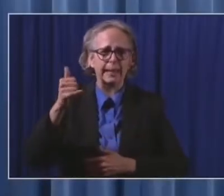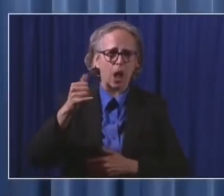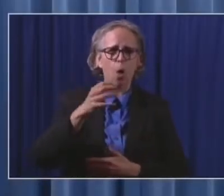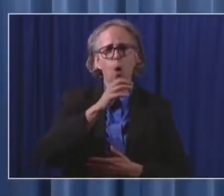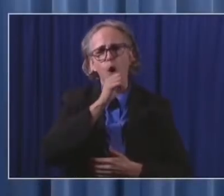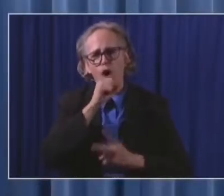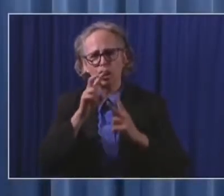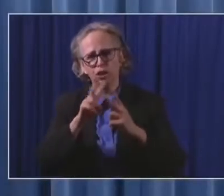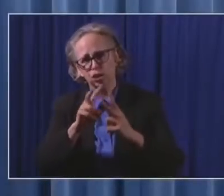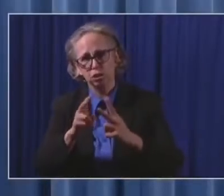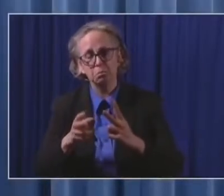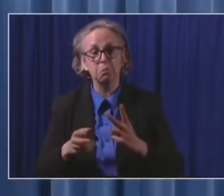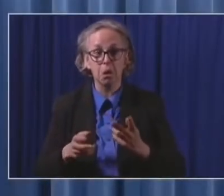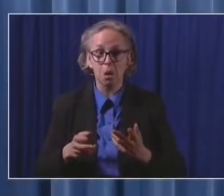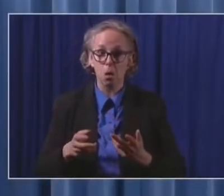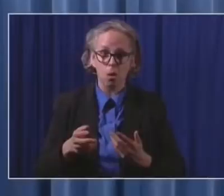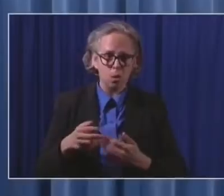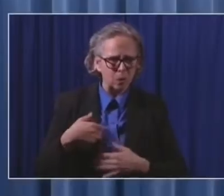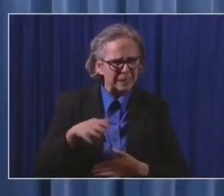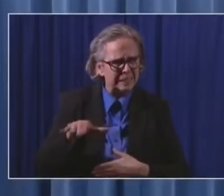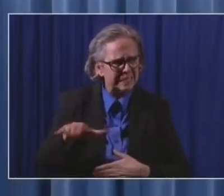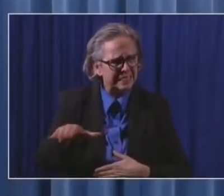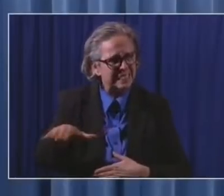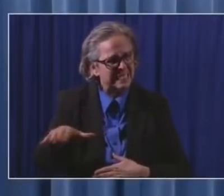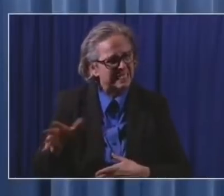In the other counties that